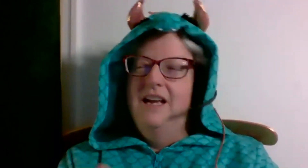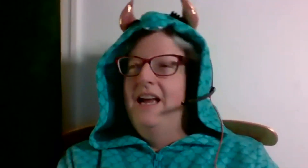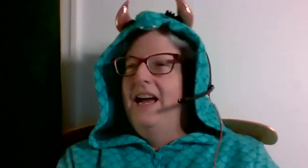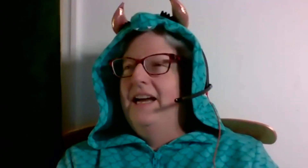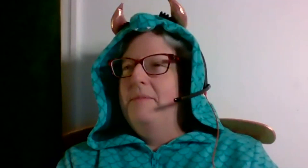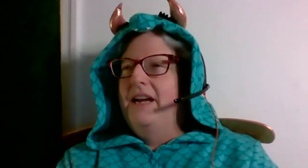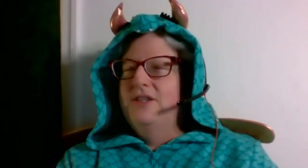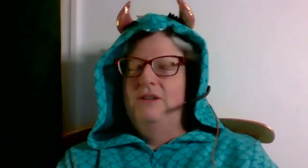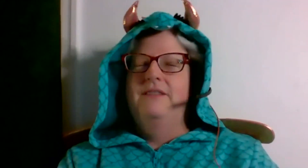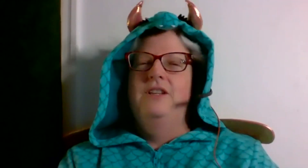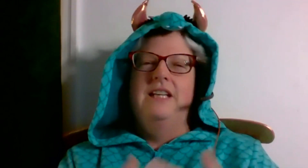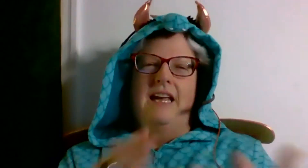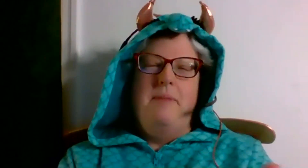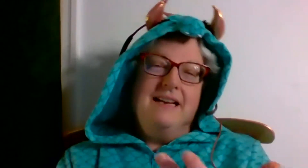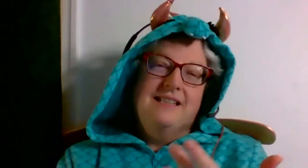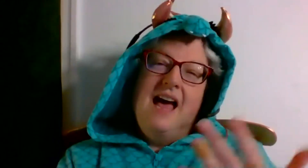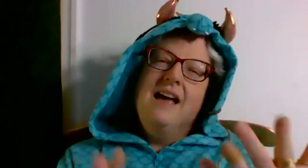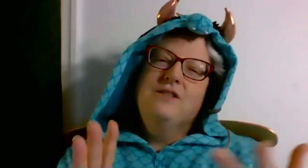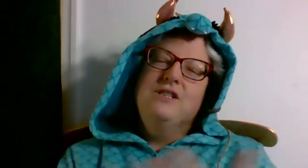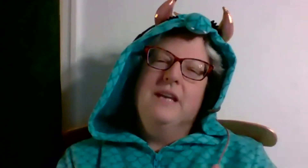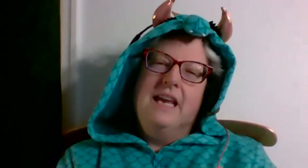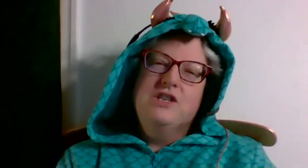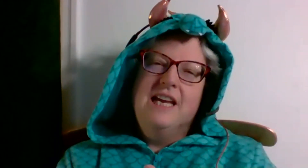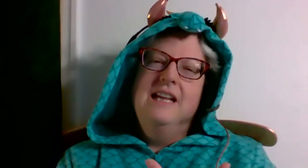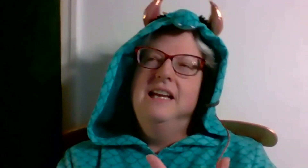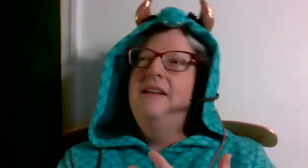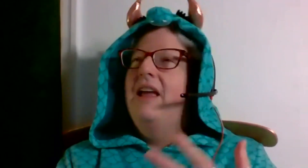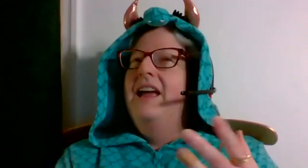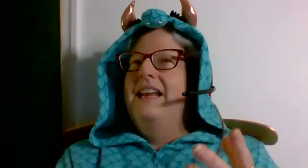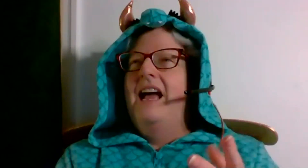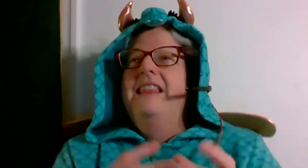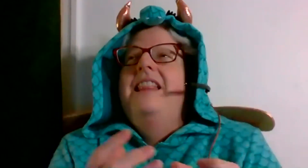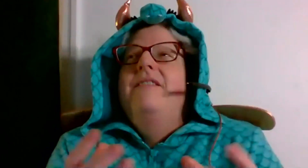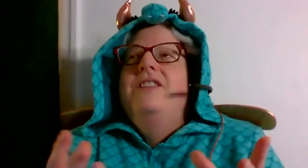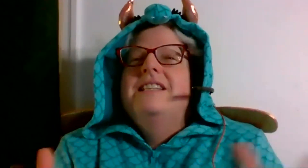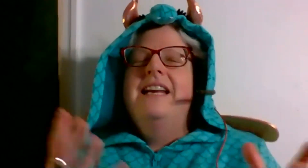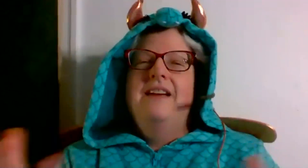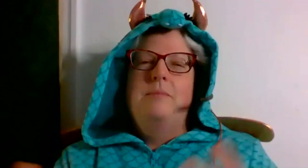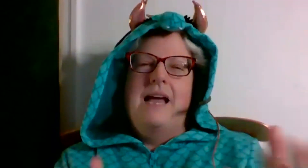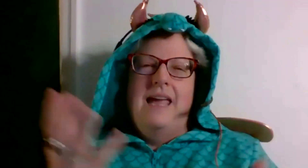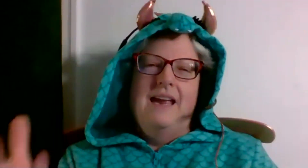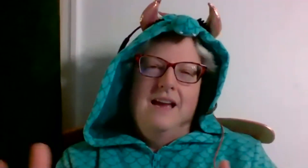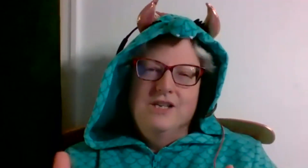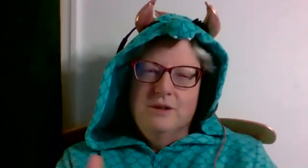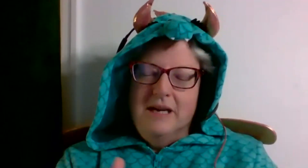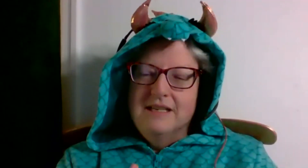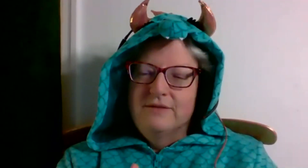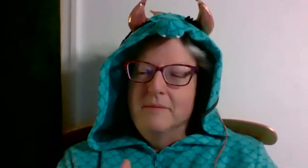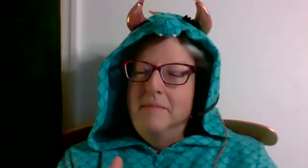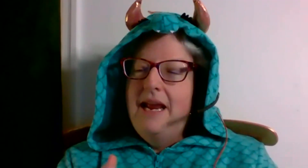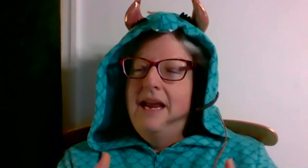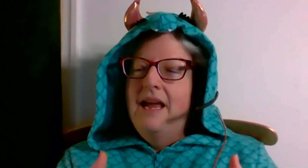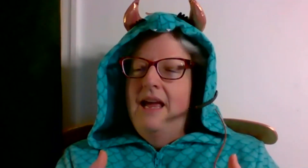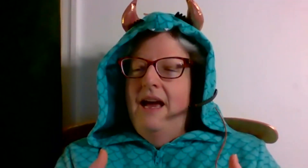you. I also love looking at past lives and doing energy healing. Now, I love this idea of the black cat conjure because